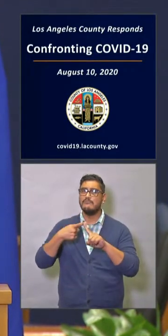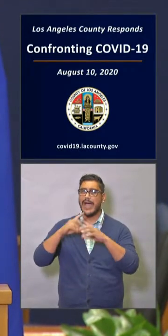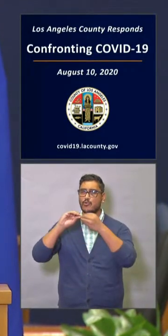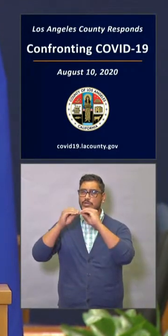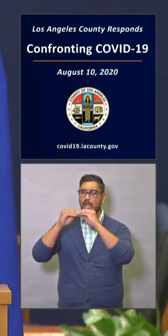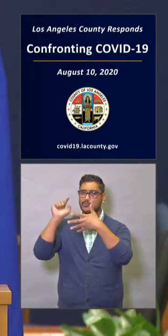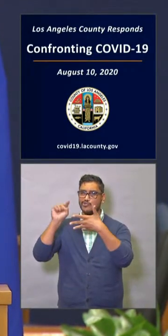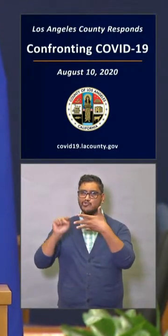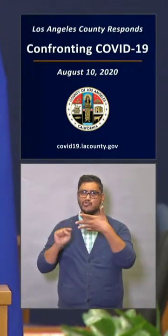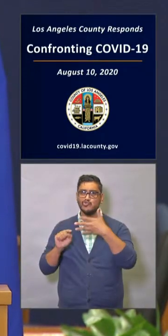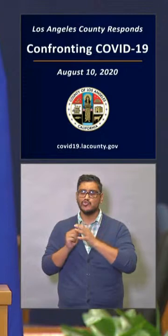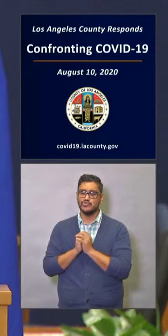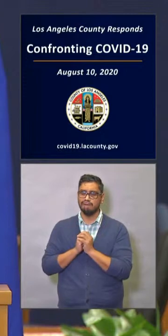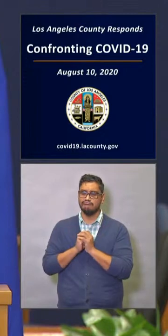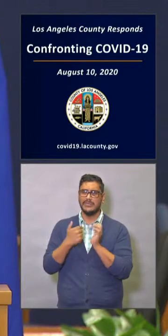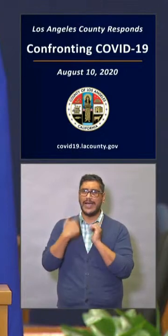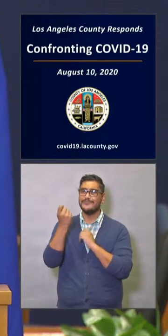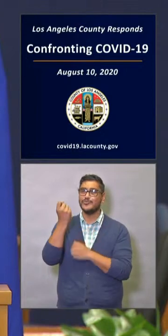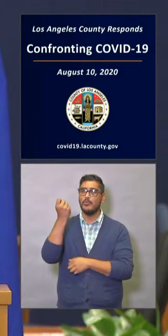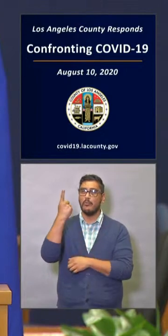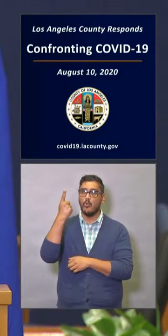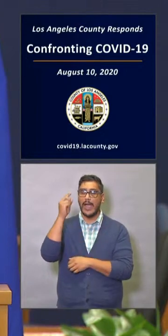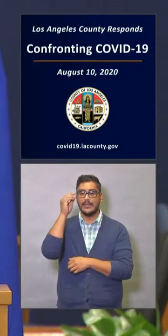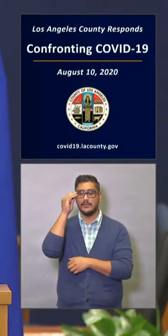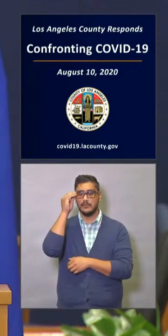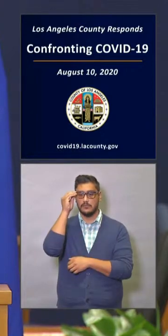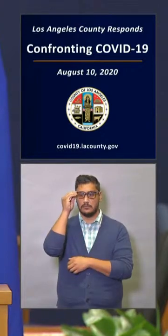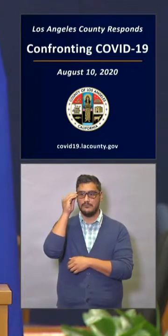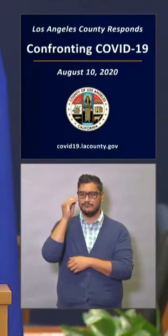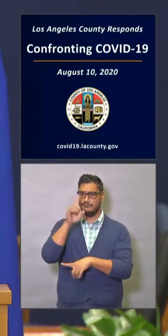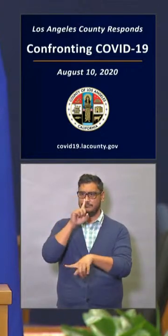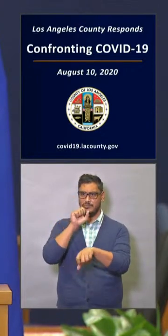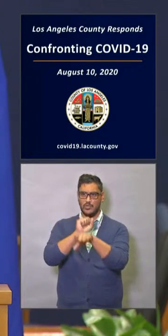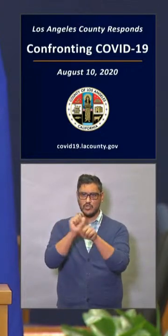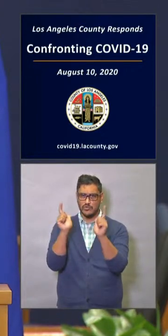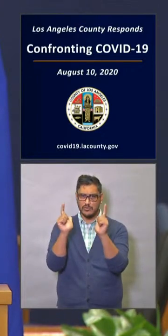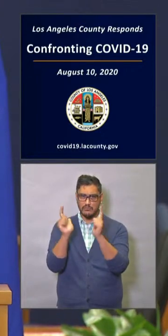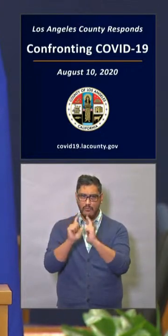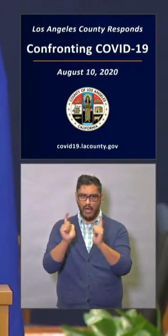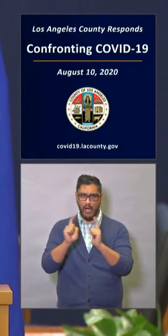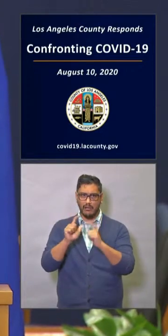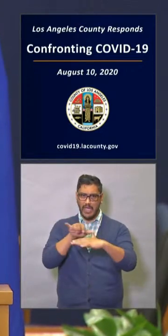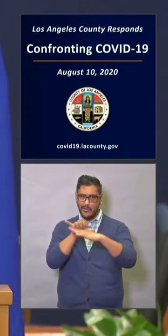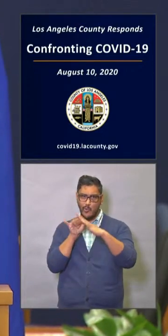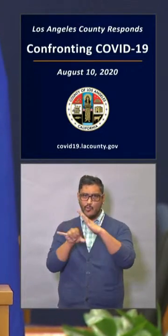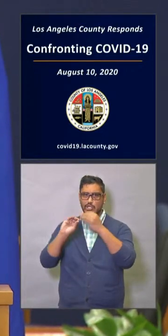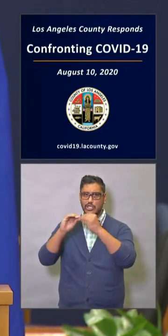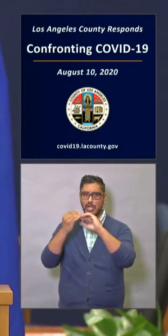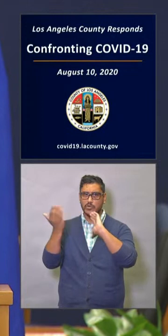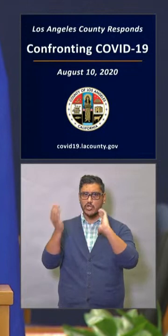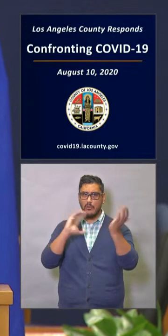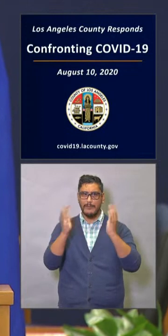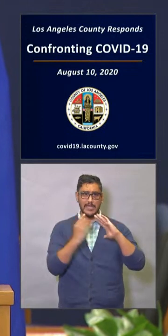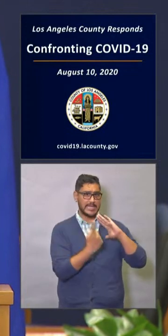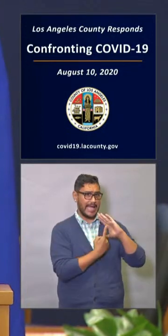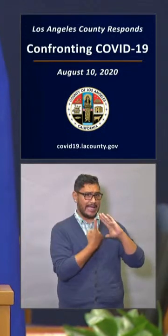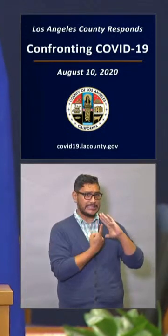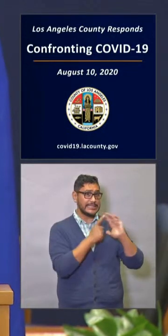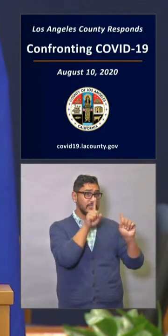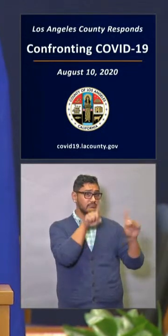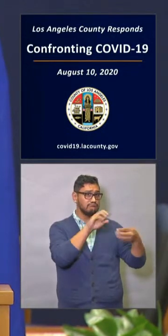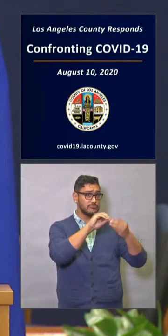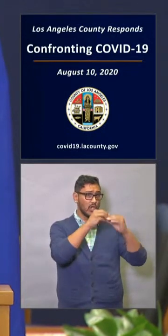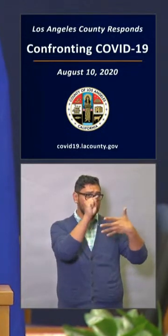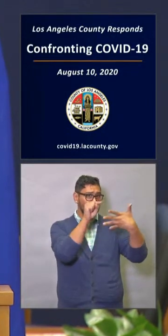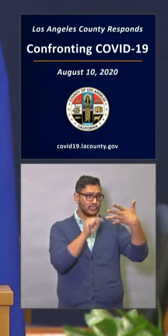numbers. I'm surprised by how small the quarantine order numbers are compared to the isolation orders. Like,